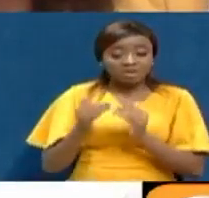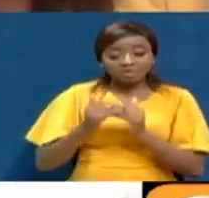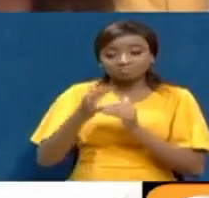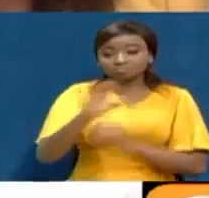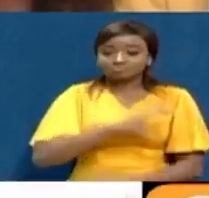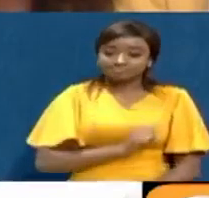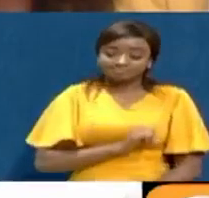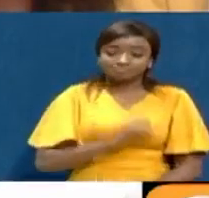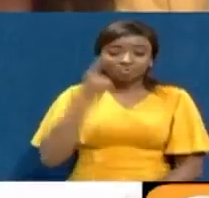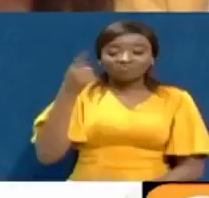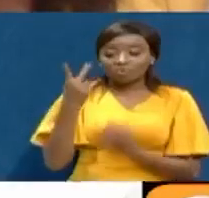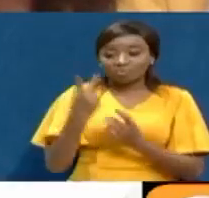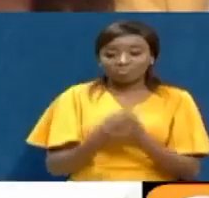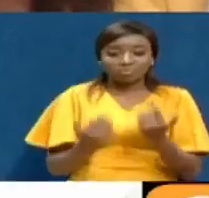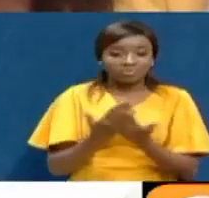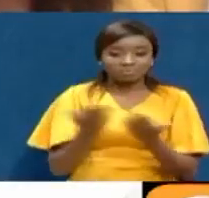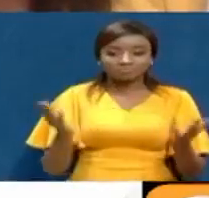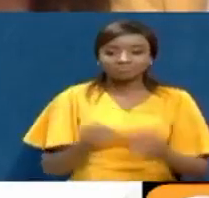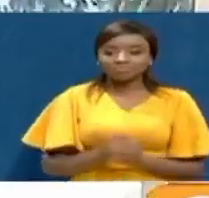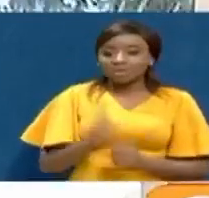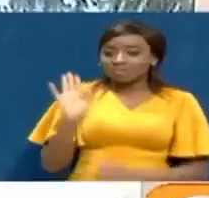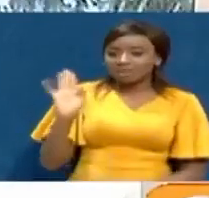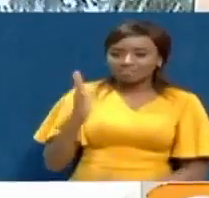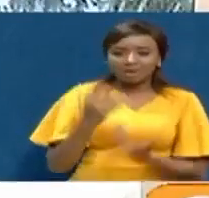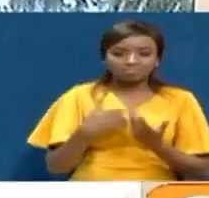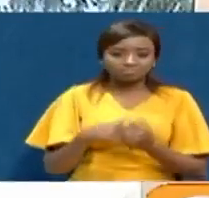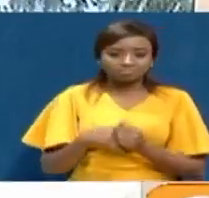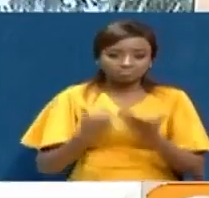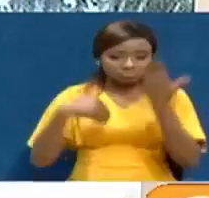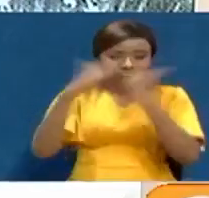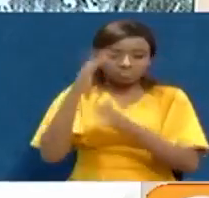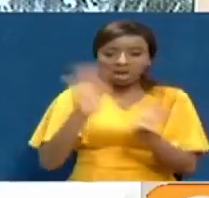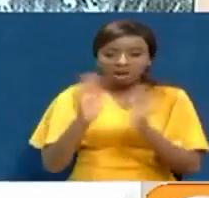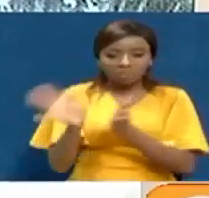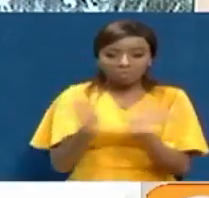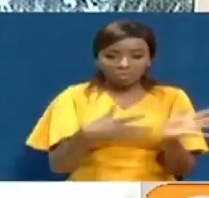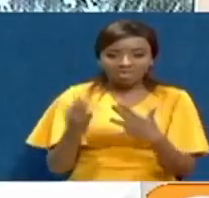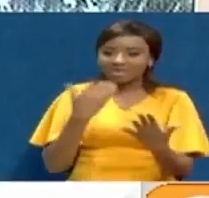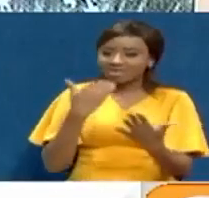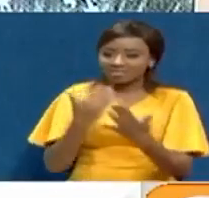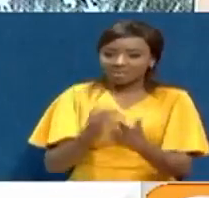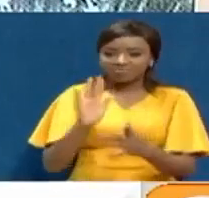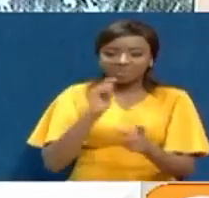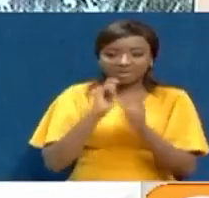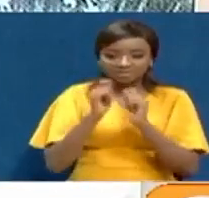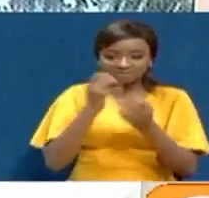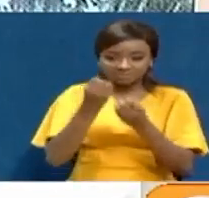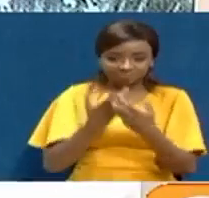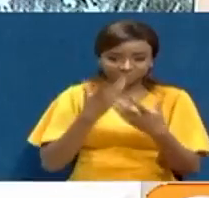for both extremes. That's Patricia Nyinguro, the principal meteorologist at the Kenya Meteorological Department. Thank you so much for that